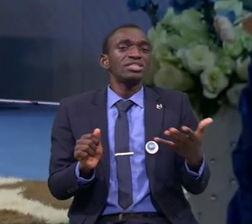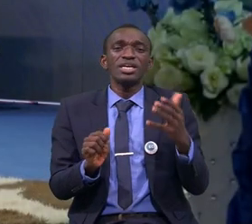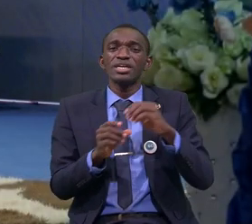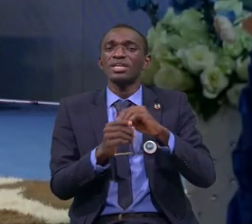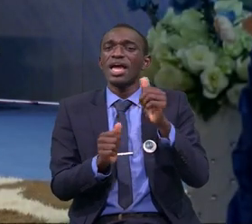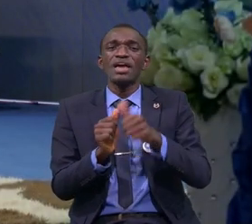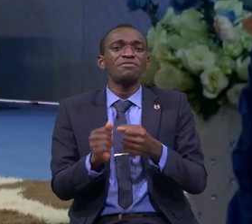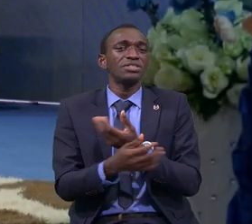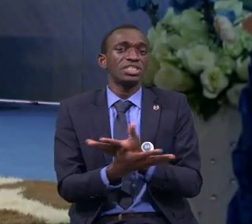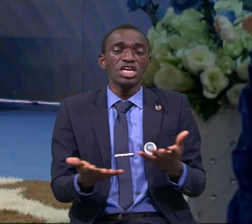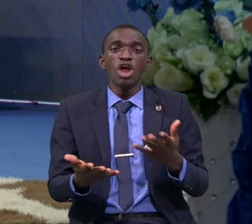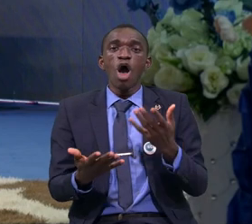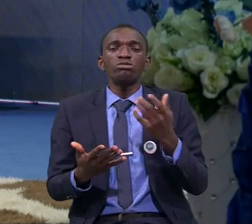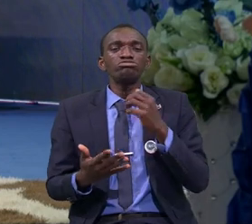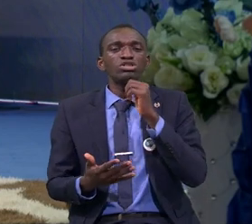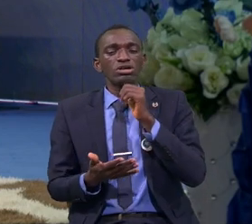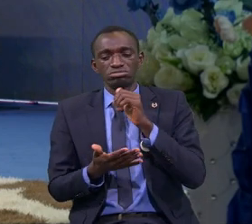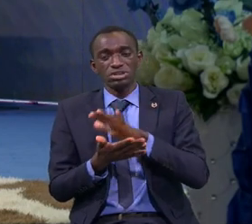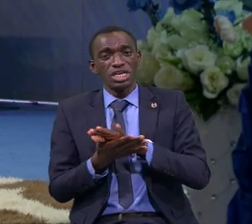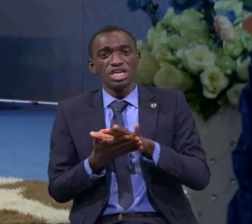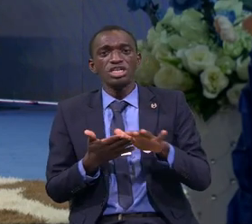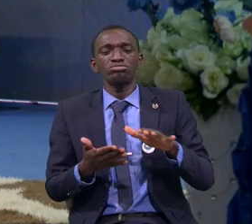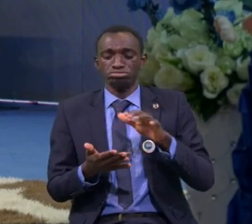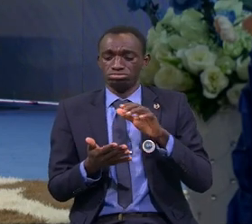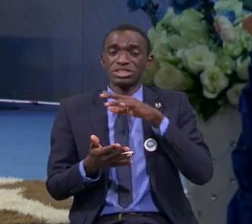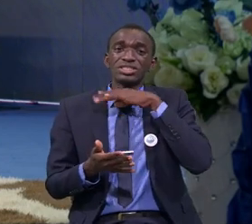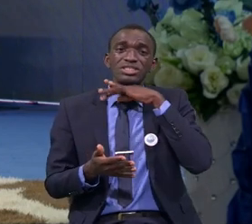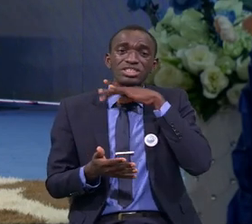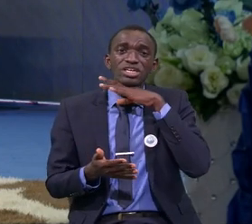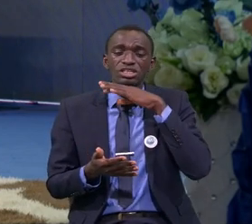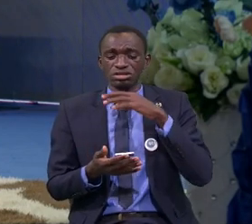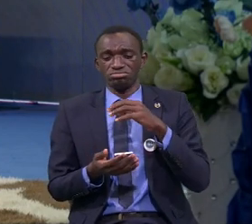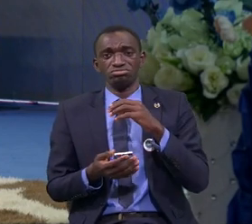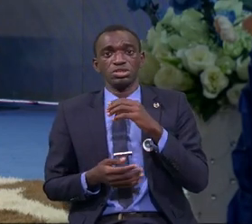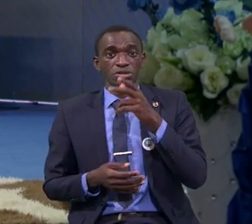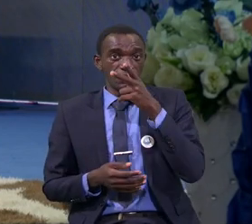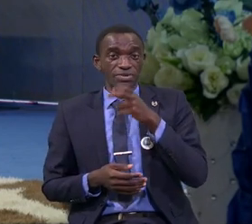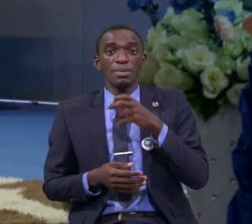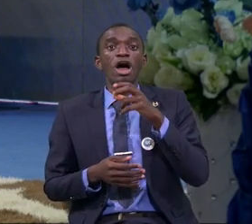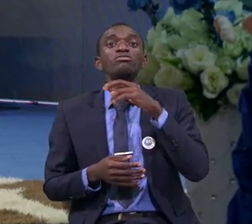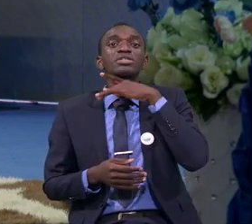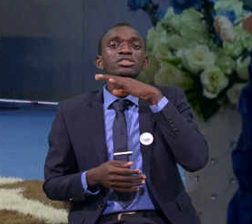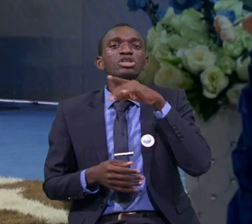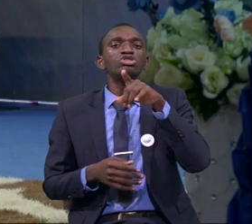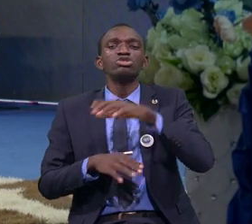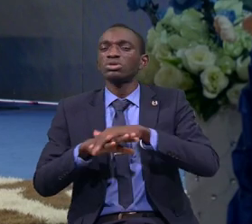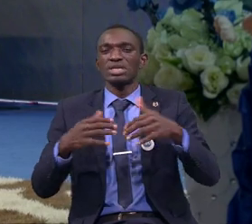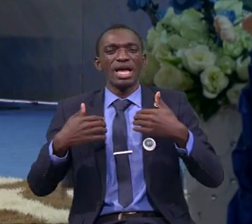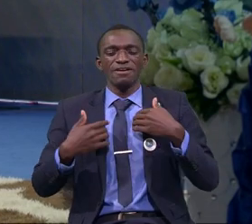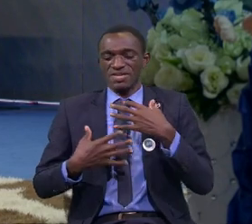of impurity, of defilement, you don't have interest in them anymore.